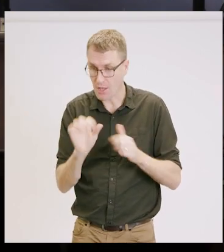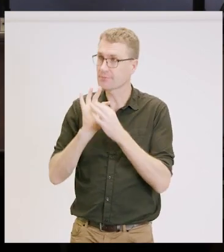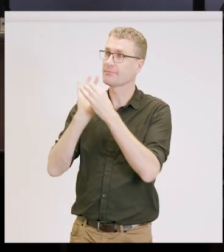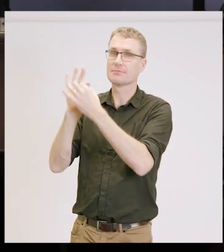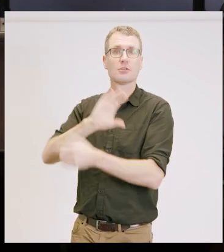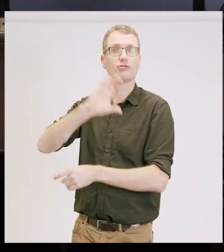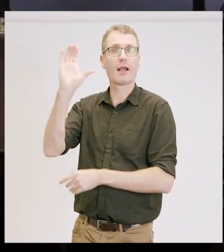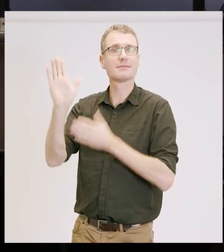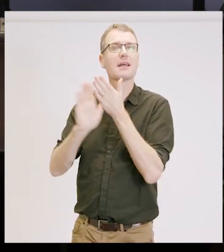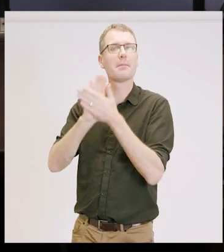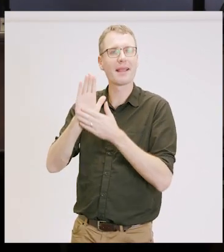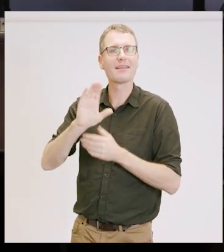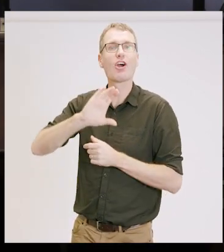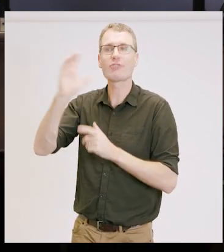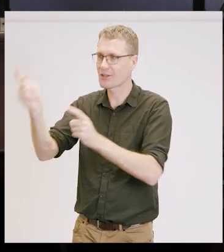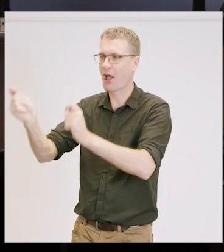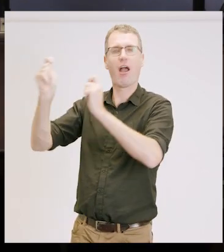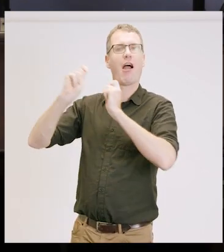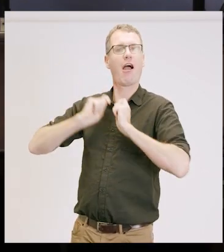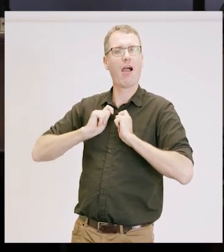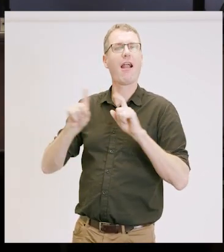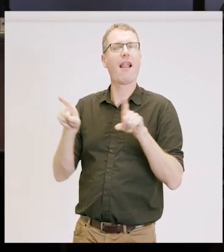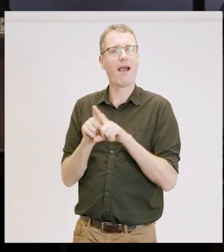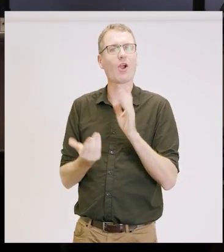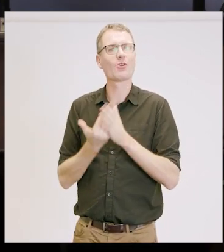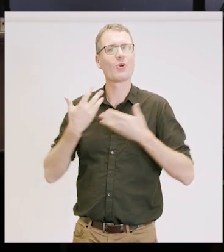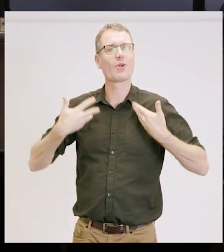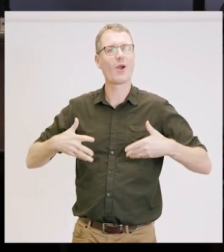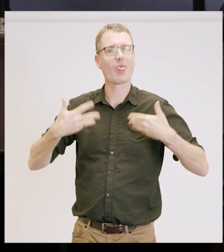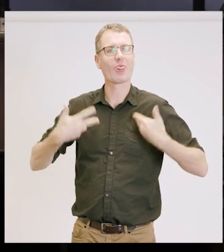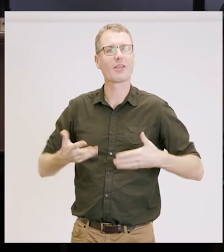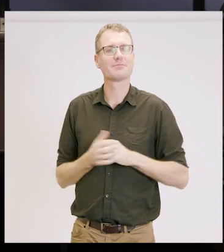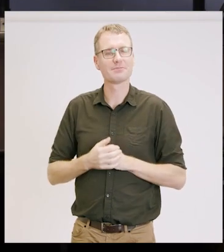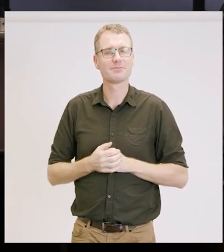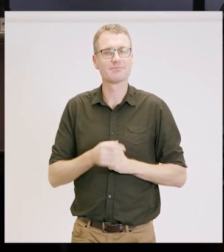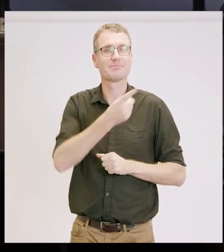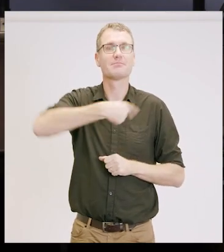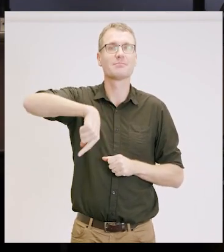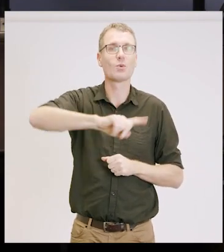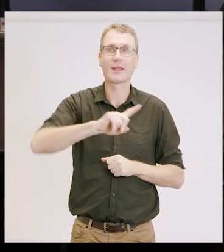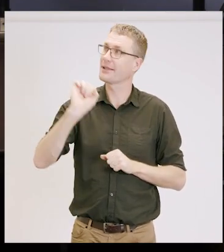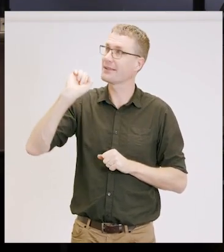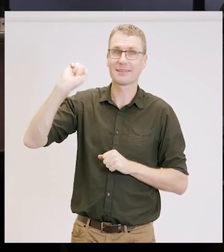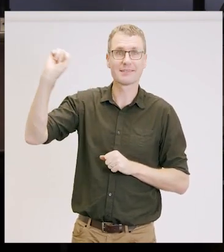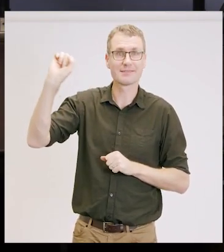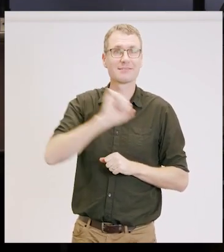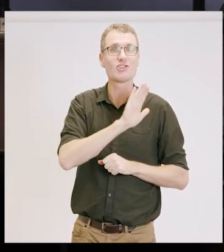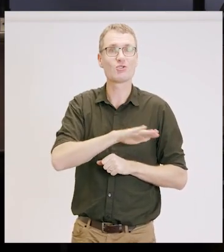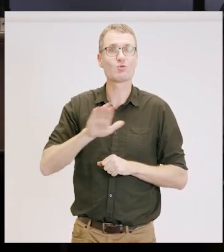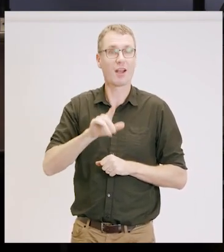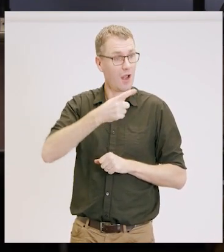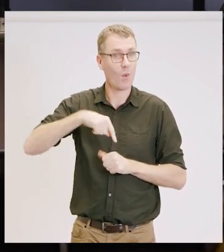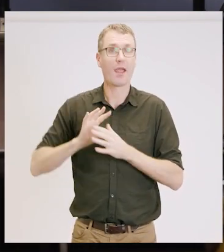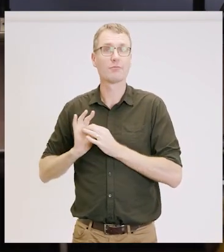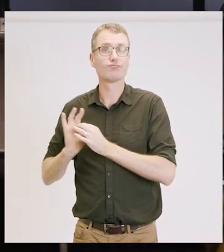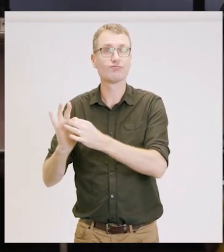and all who have been united with Christ in baptism have put on Christ like putting on new